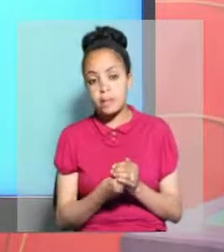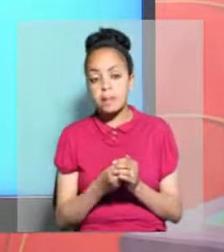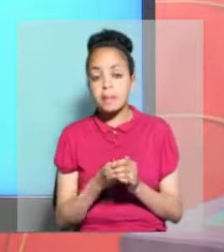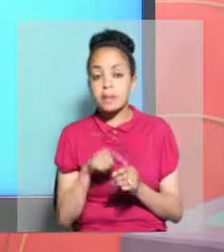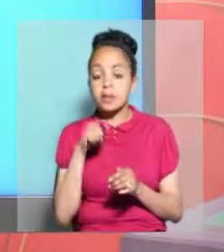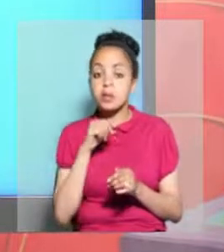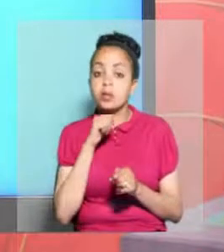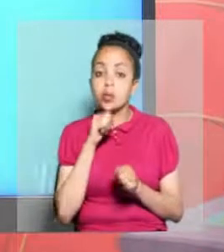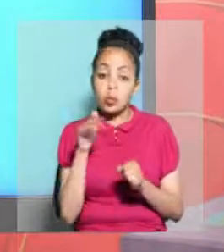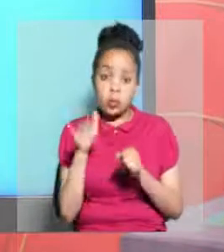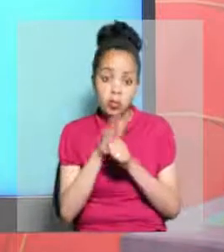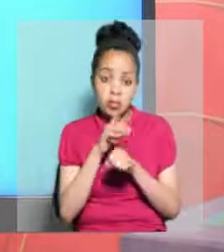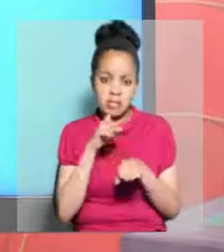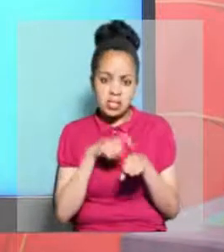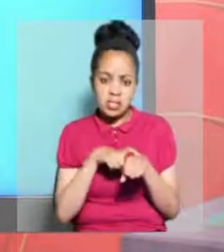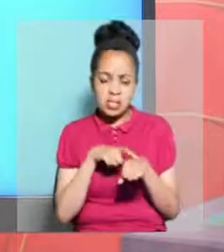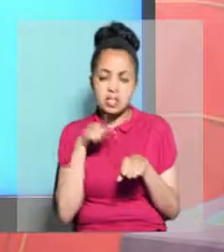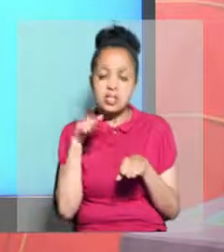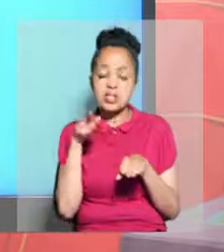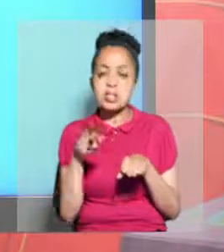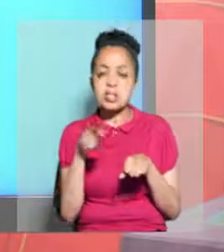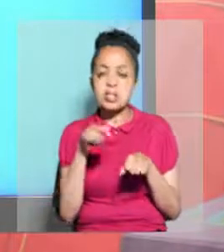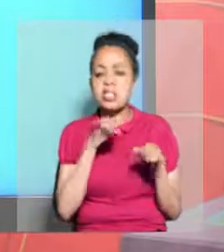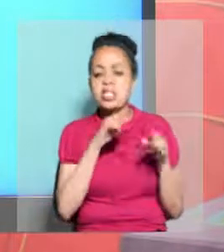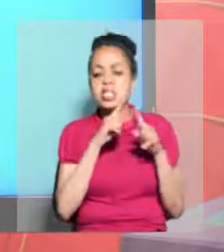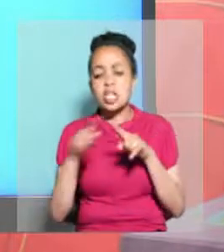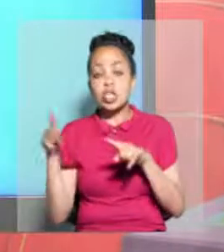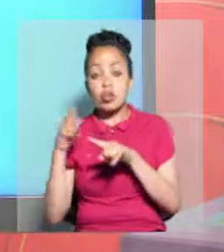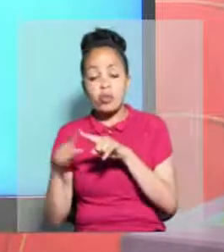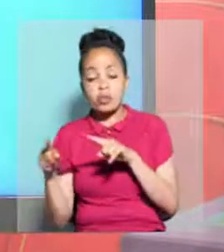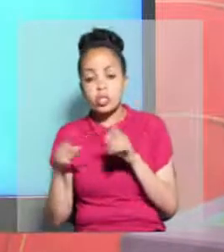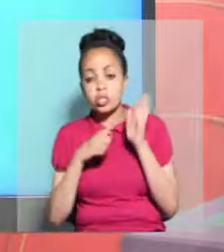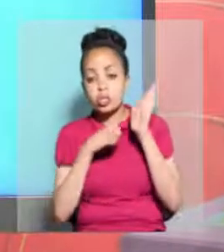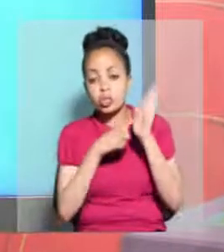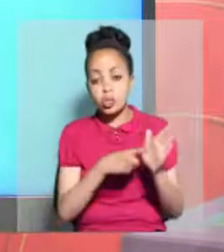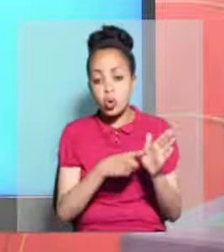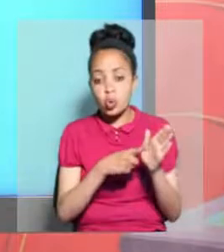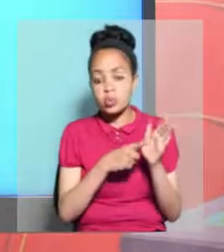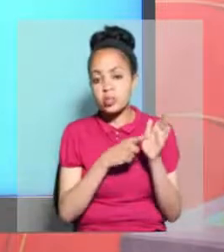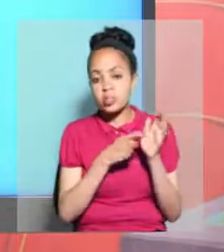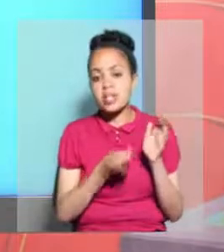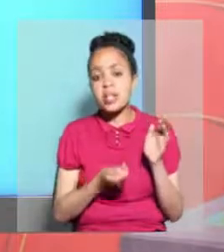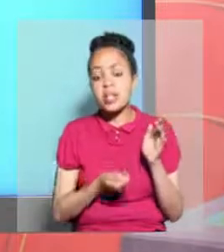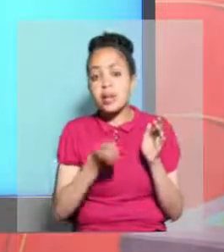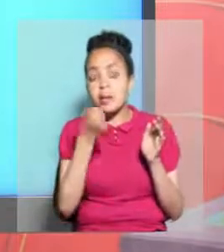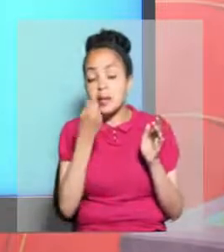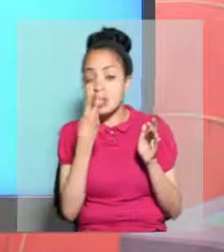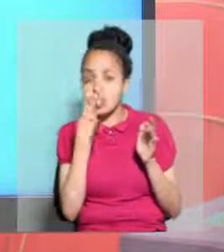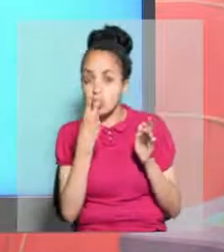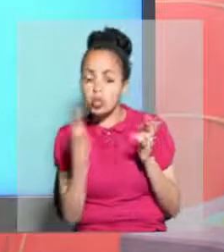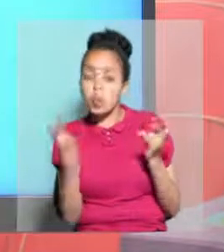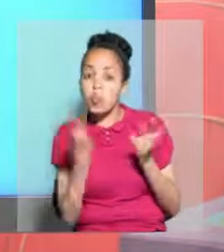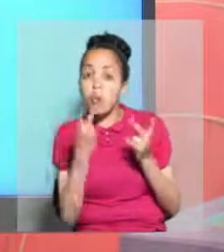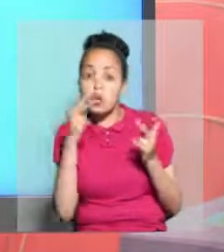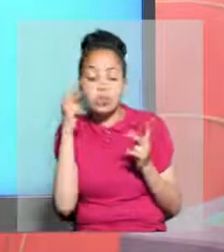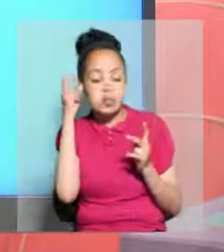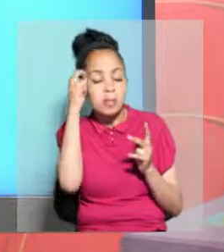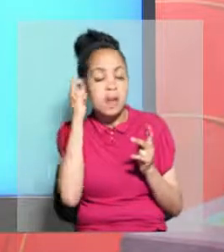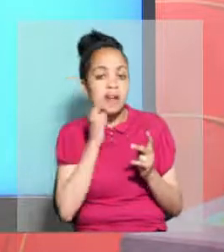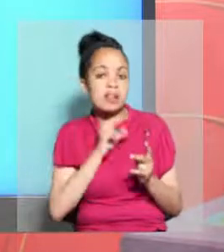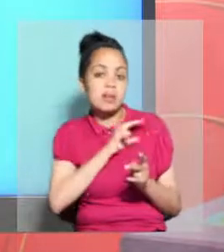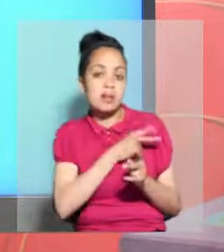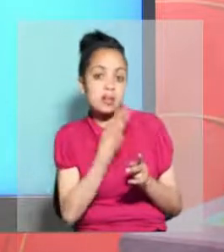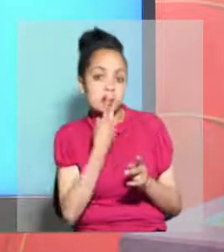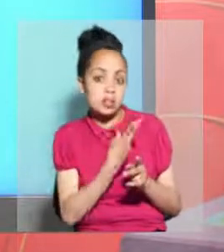During incomplete, the heterozygous shows an intermediate trait of both parents. This is